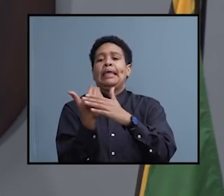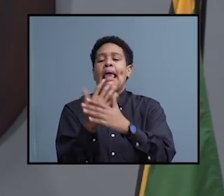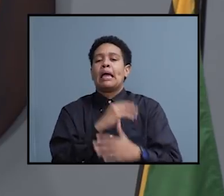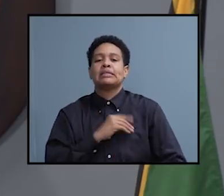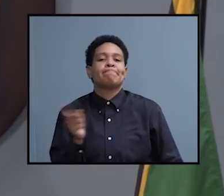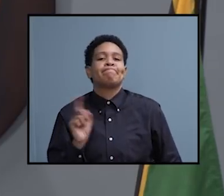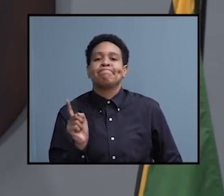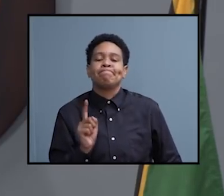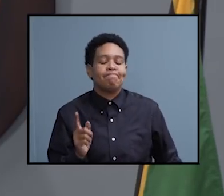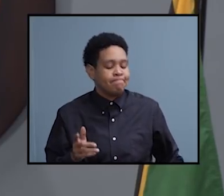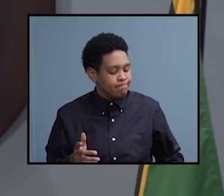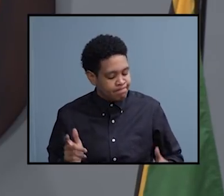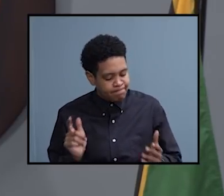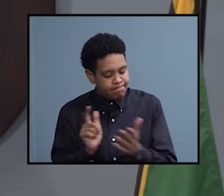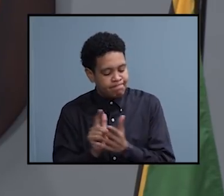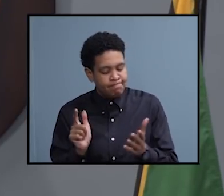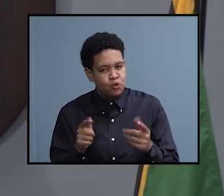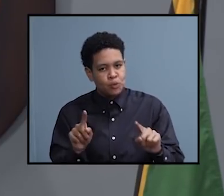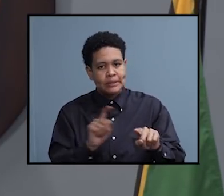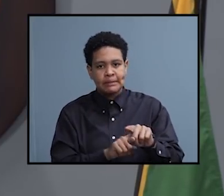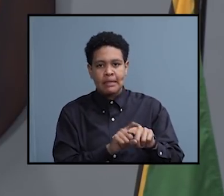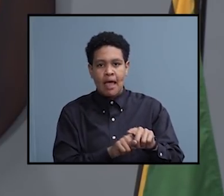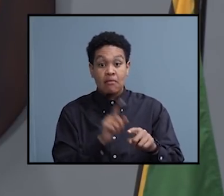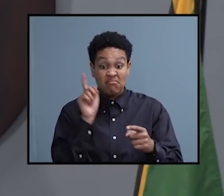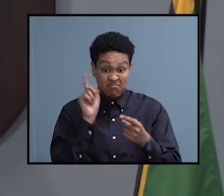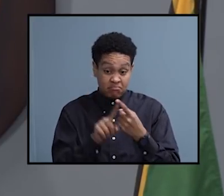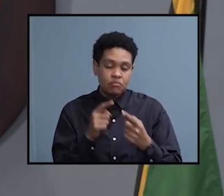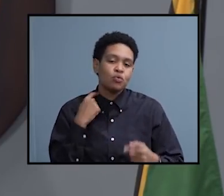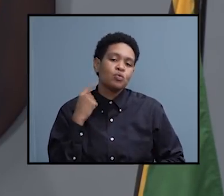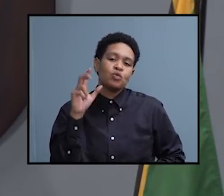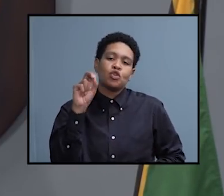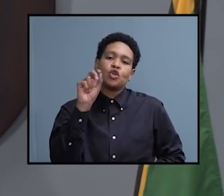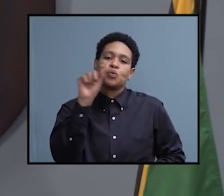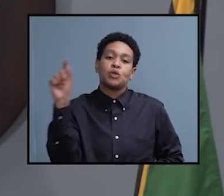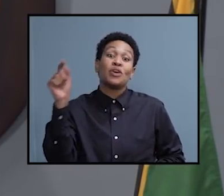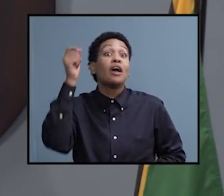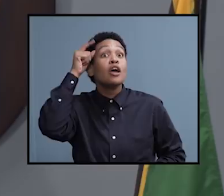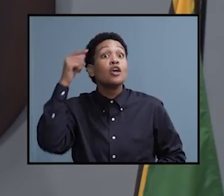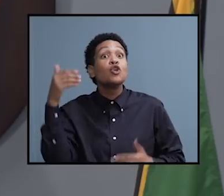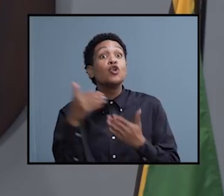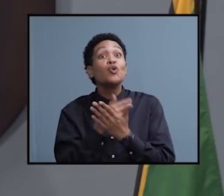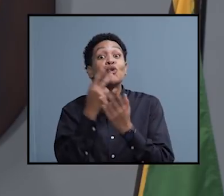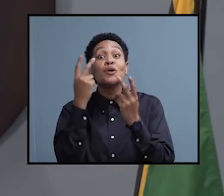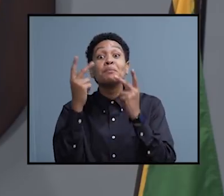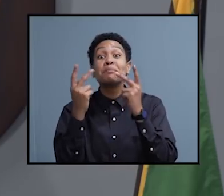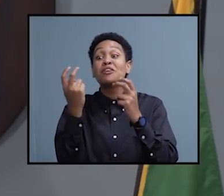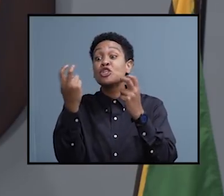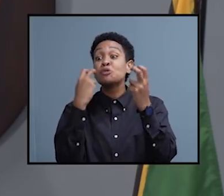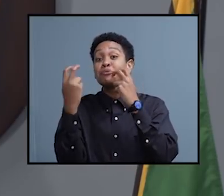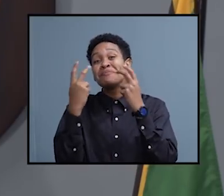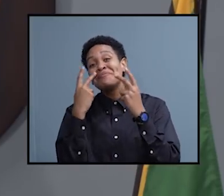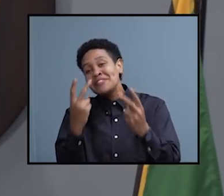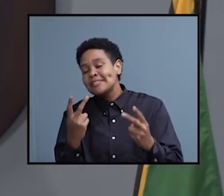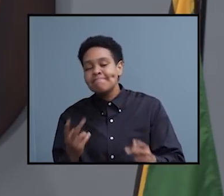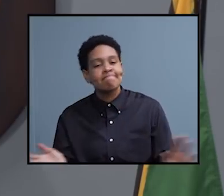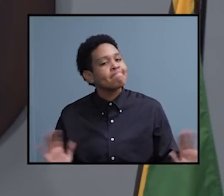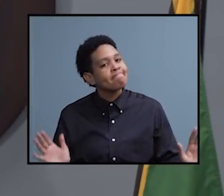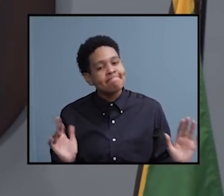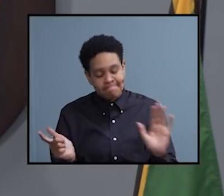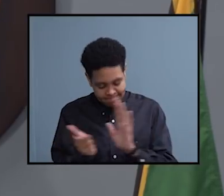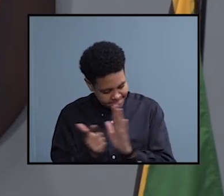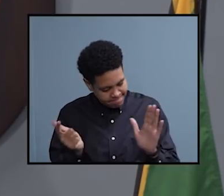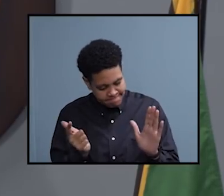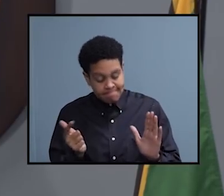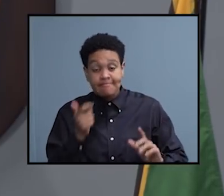admitted during the period and no visitors will be allowed. The existing